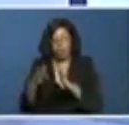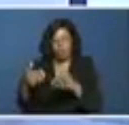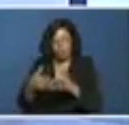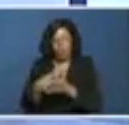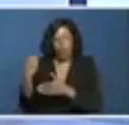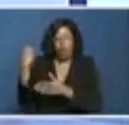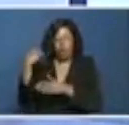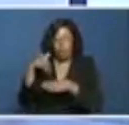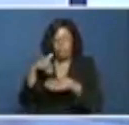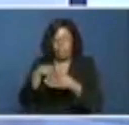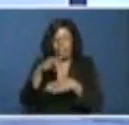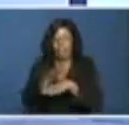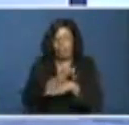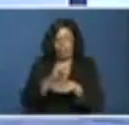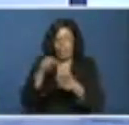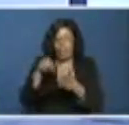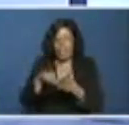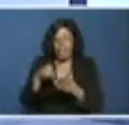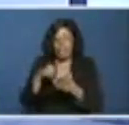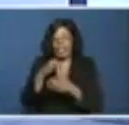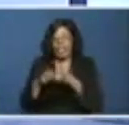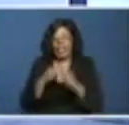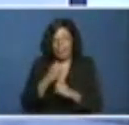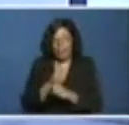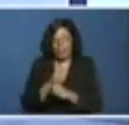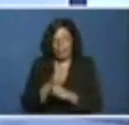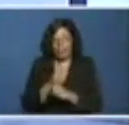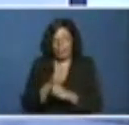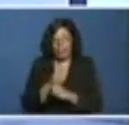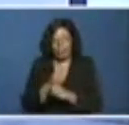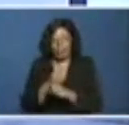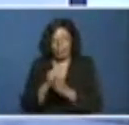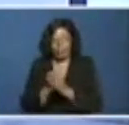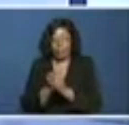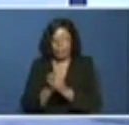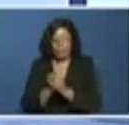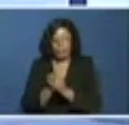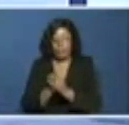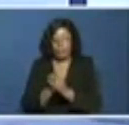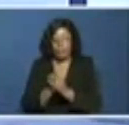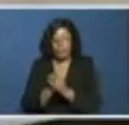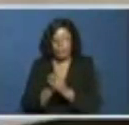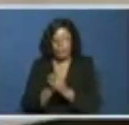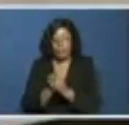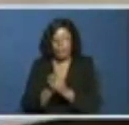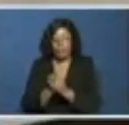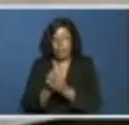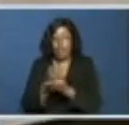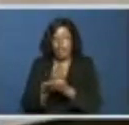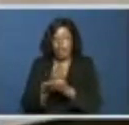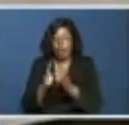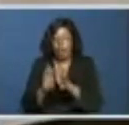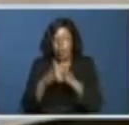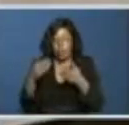office in Bimini this year to better police one of the country's main gateways. A part of the opening of the new